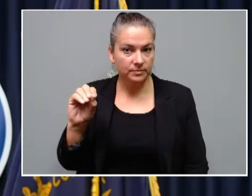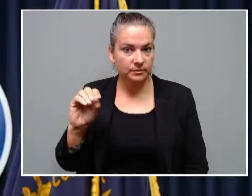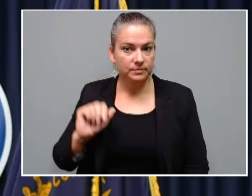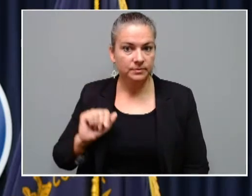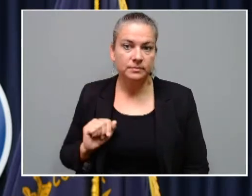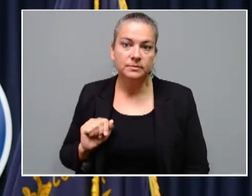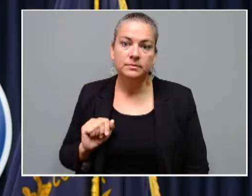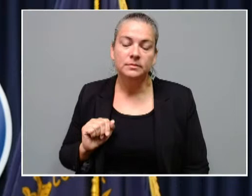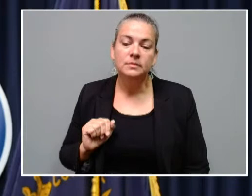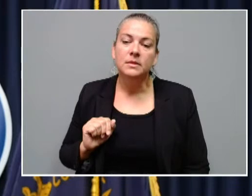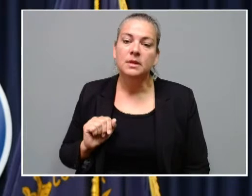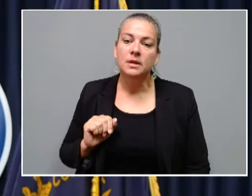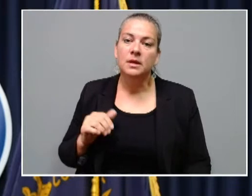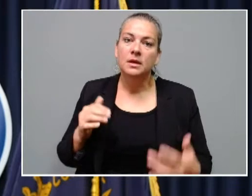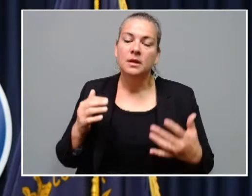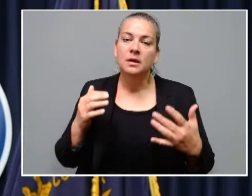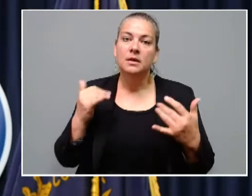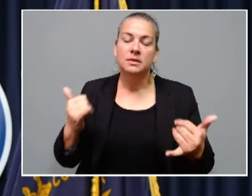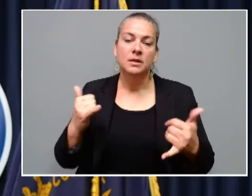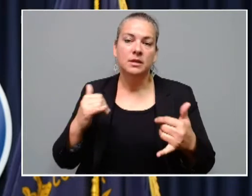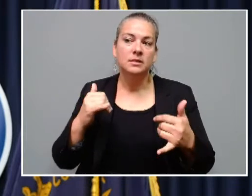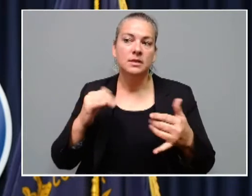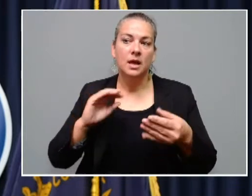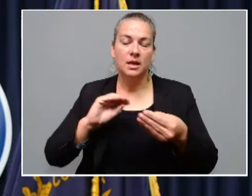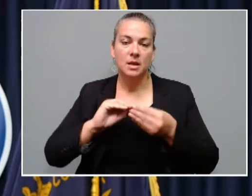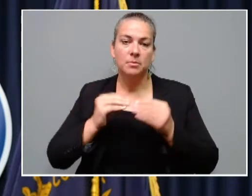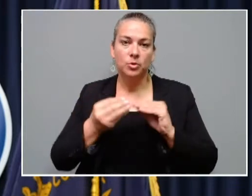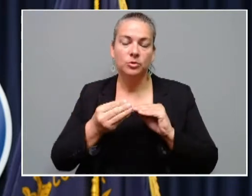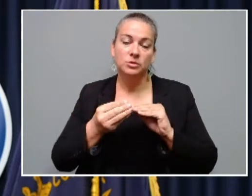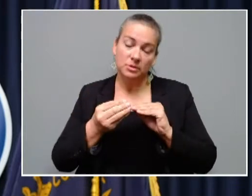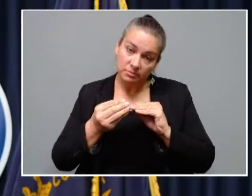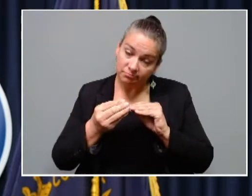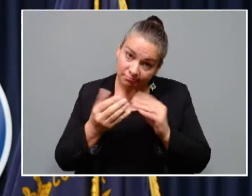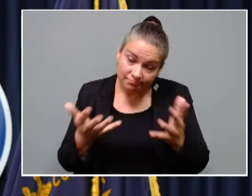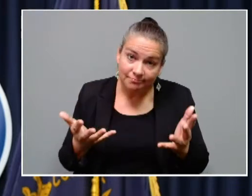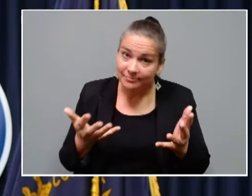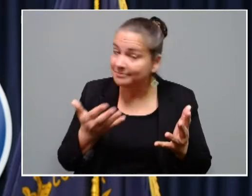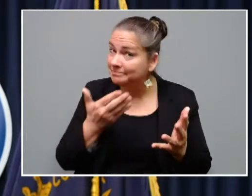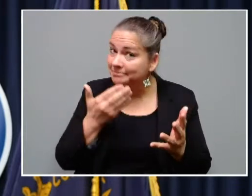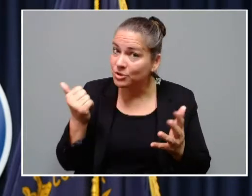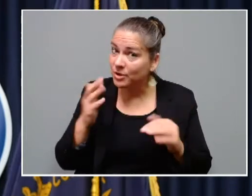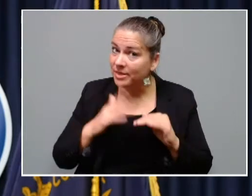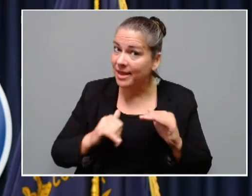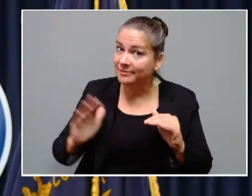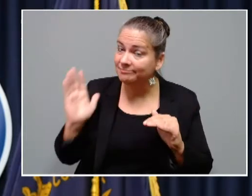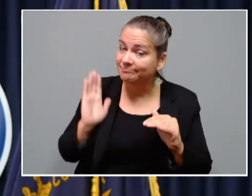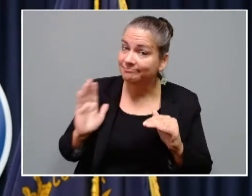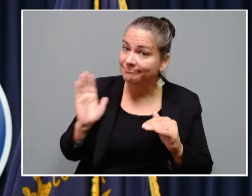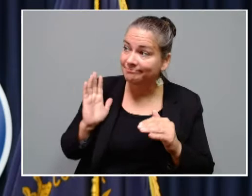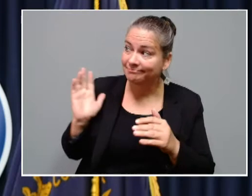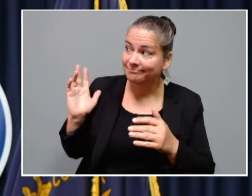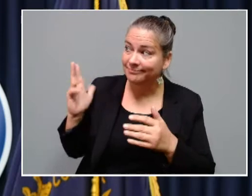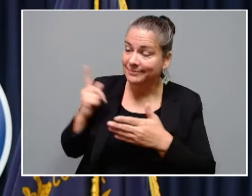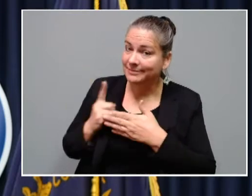But some of today's numbers are much better than what we have seen in weeks. Our positivity rate now down